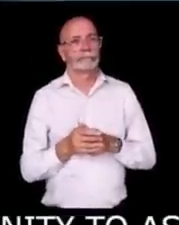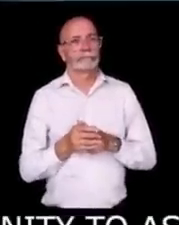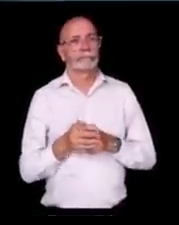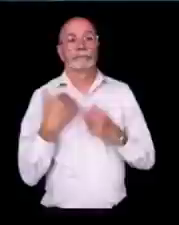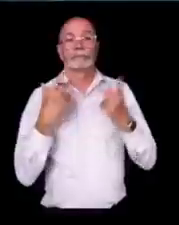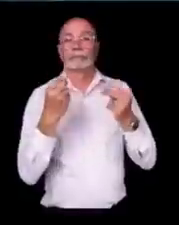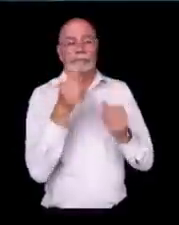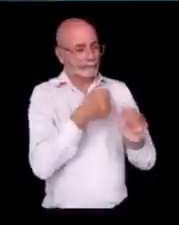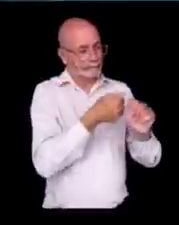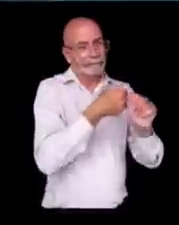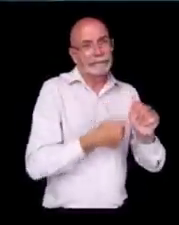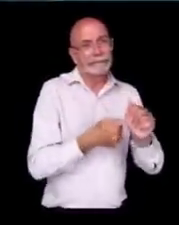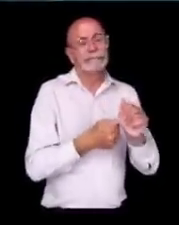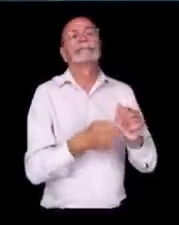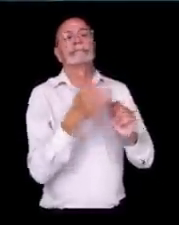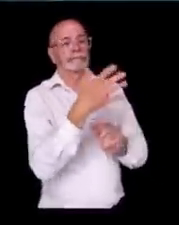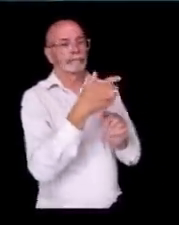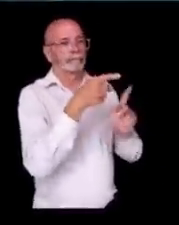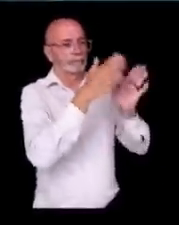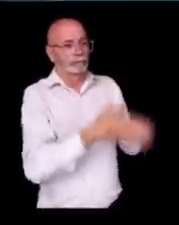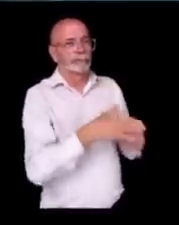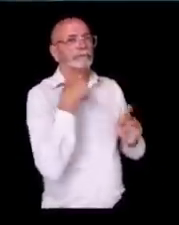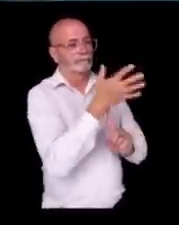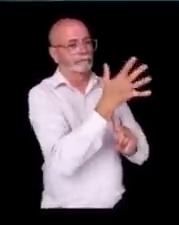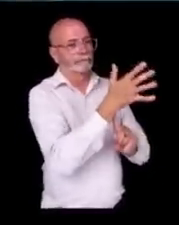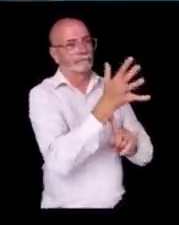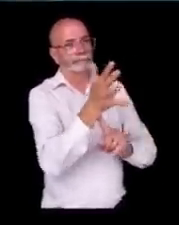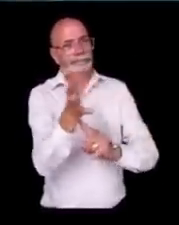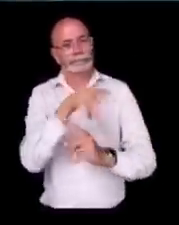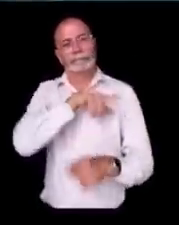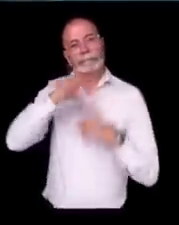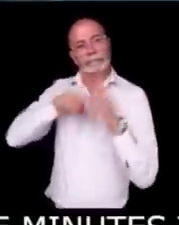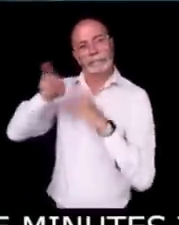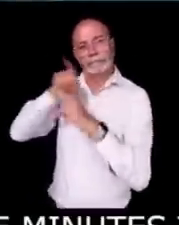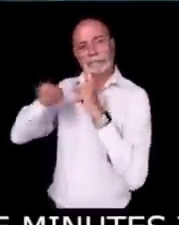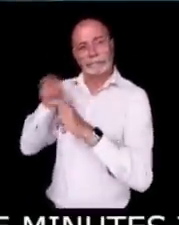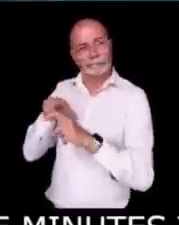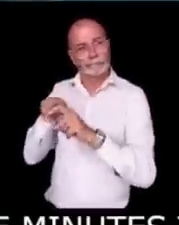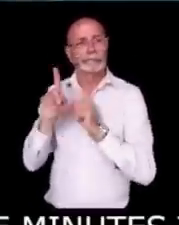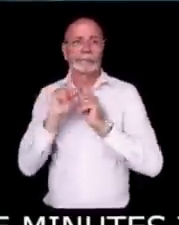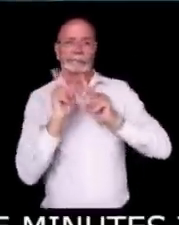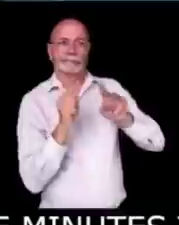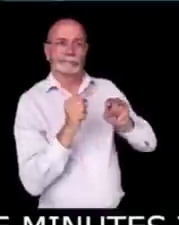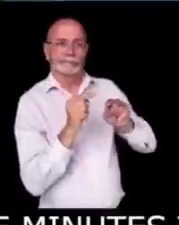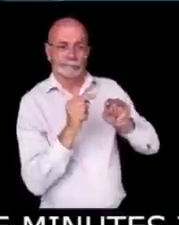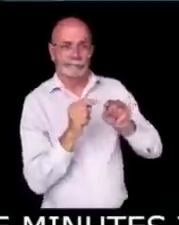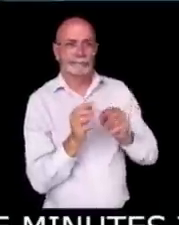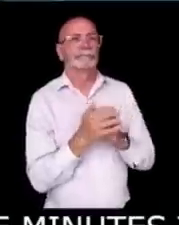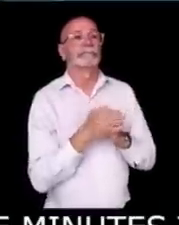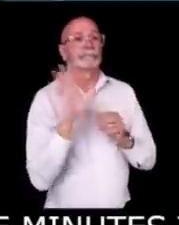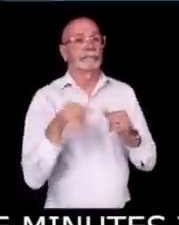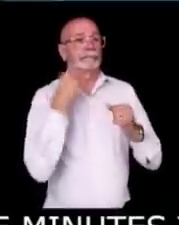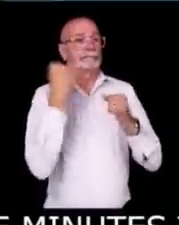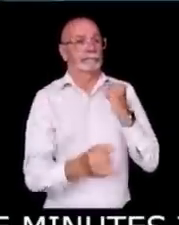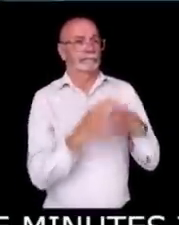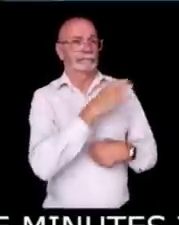will have 5 minutes to ask you some follow-up questions, and then we'll move on to the commissioners. So I'm going